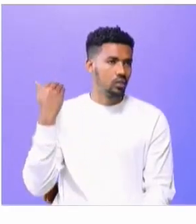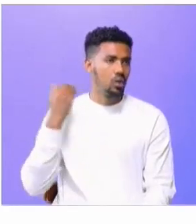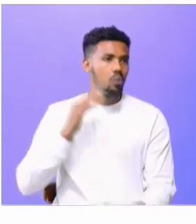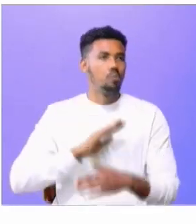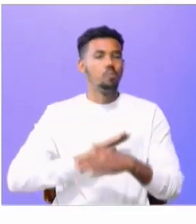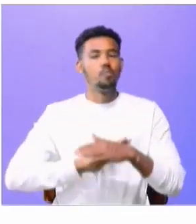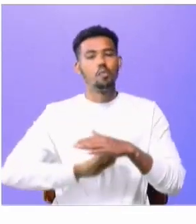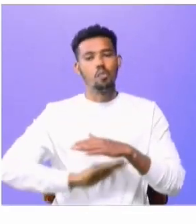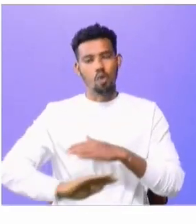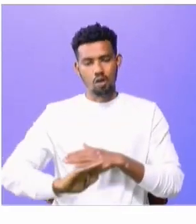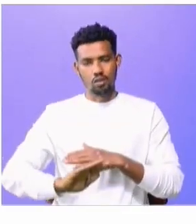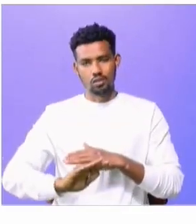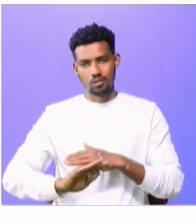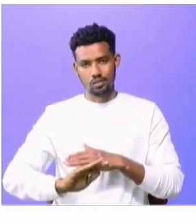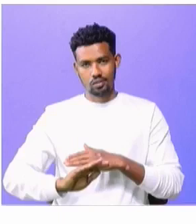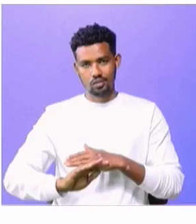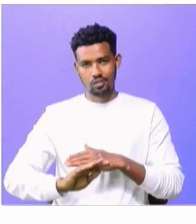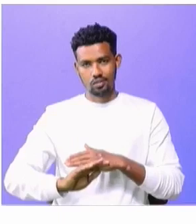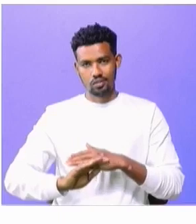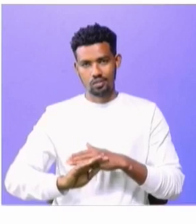born